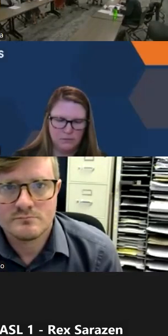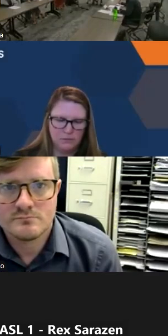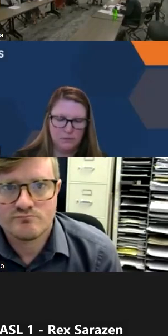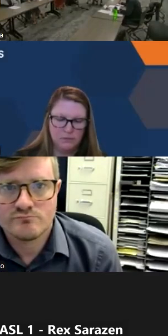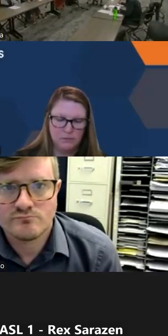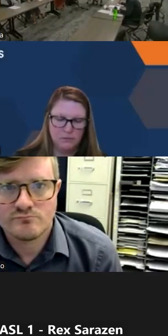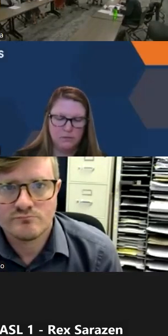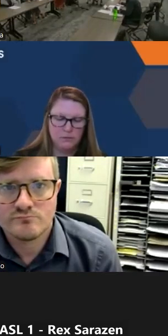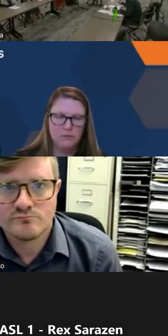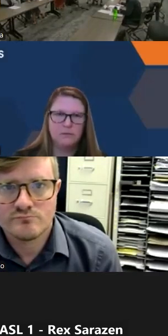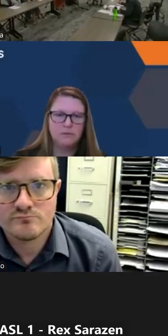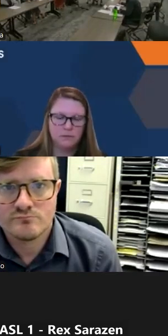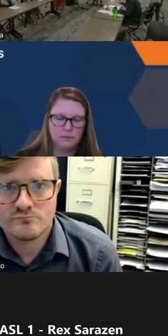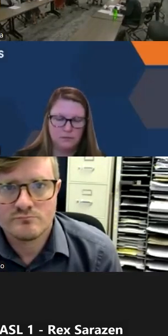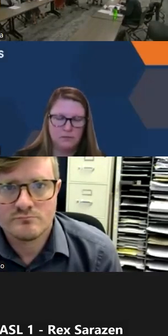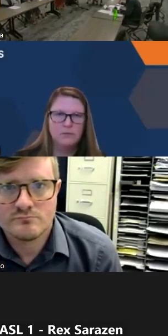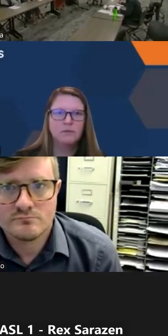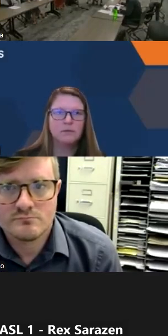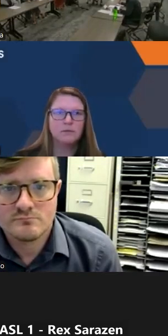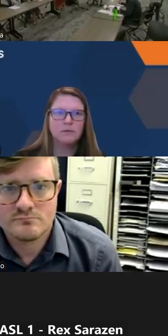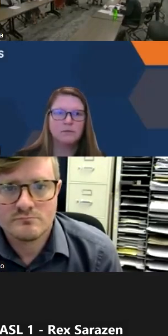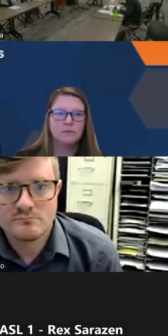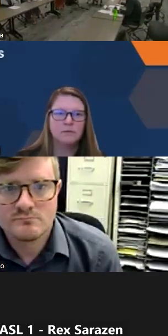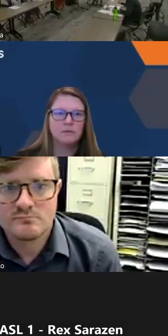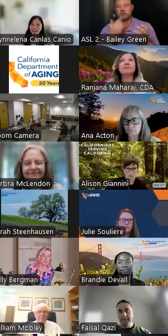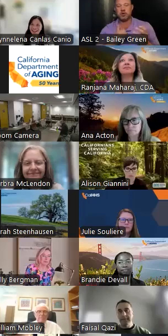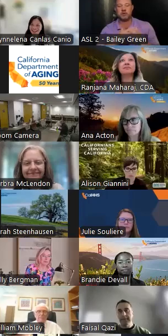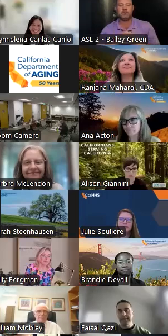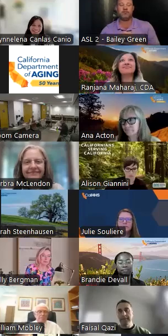slides again. Probably should have done that first.